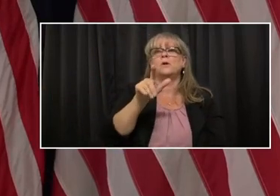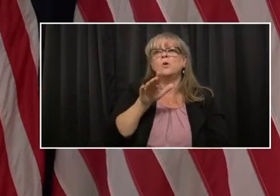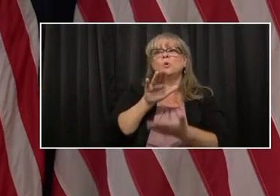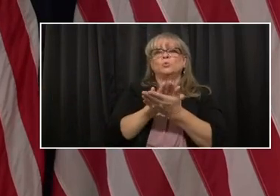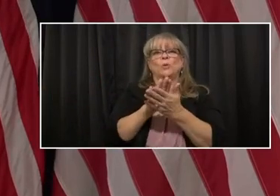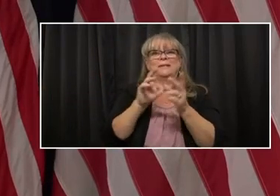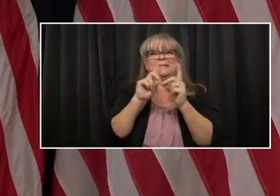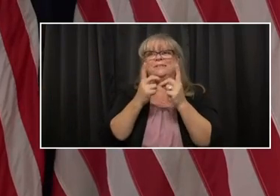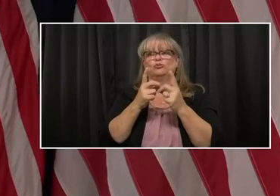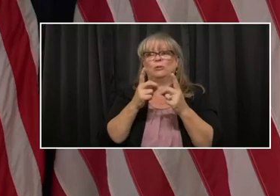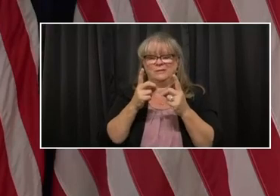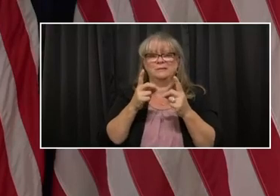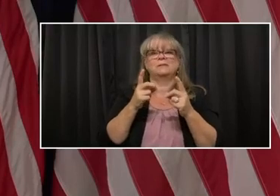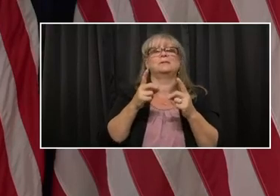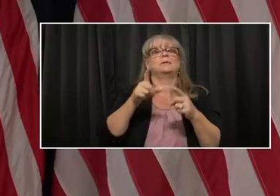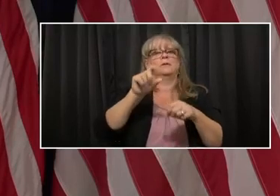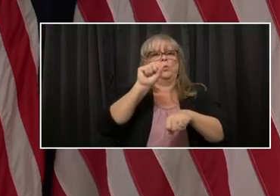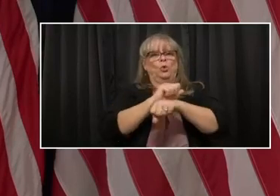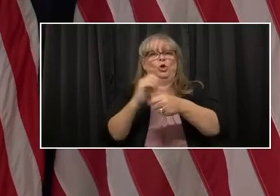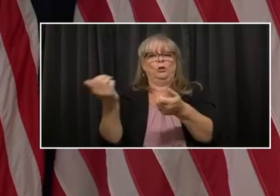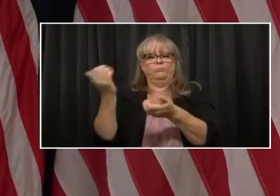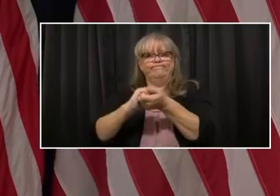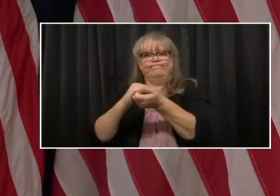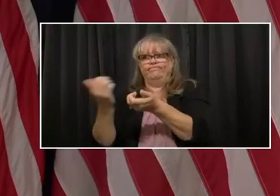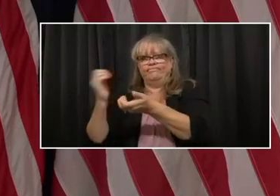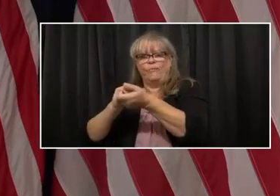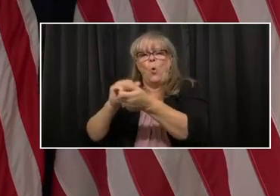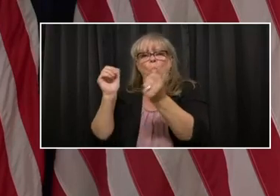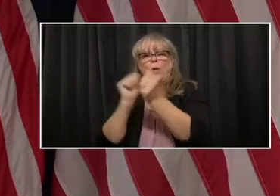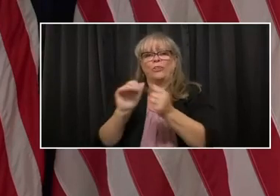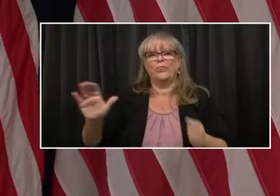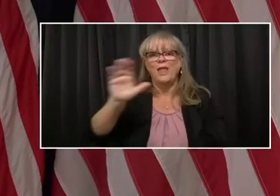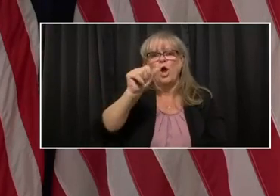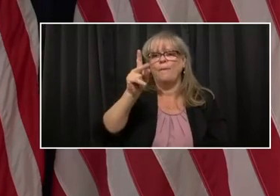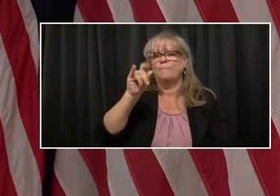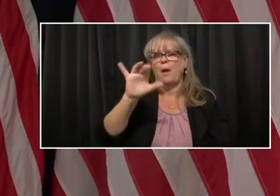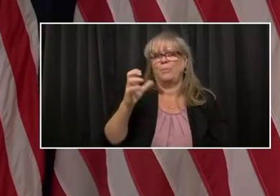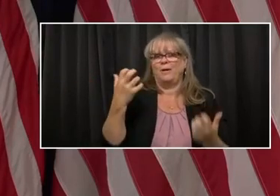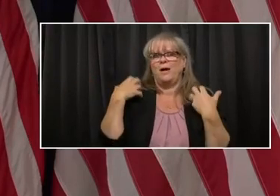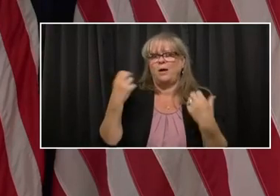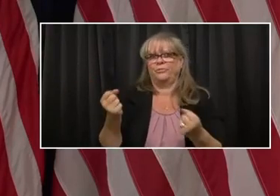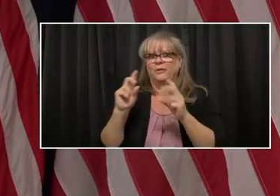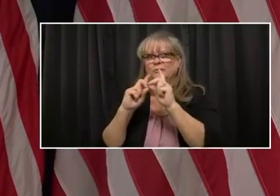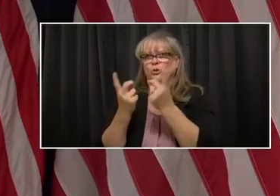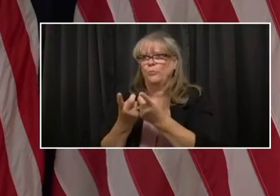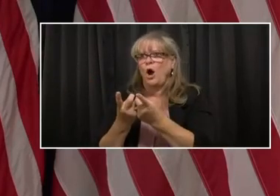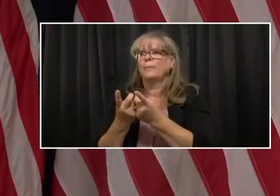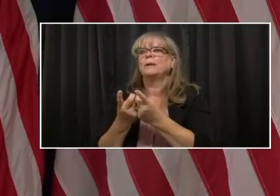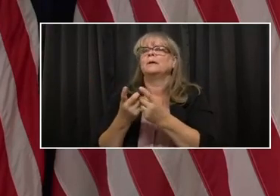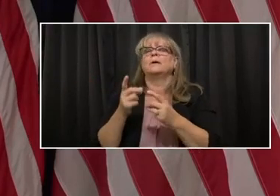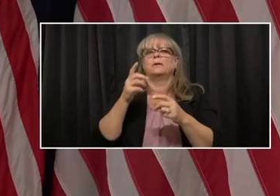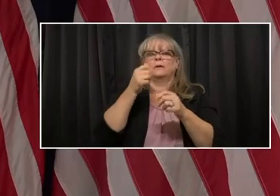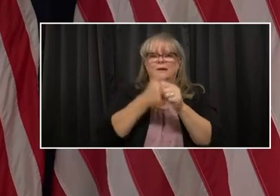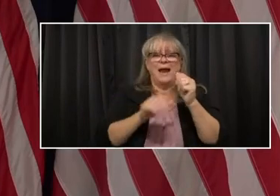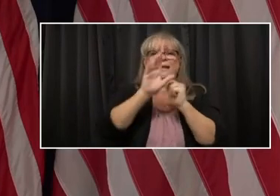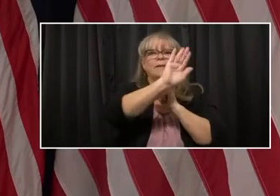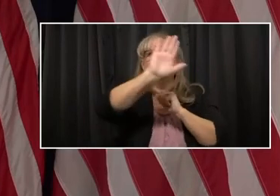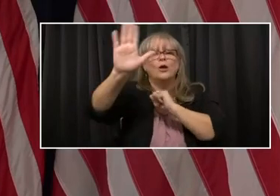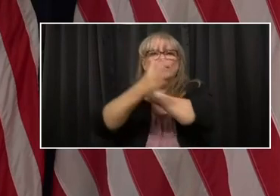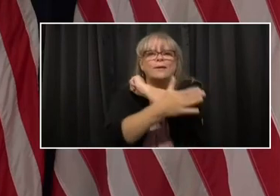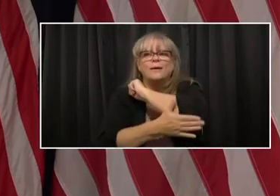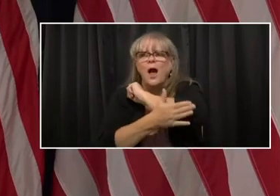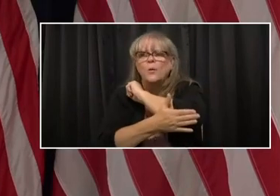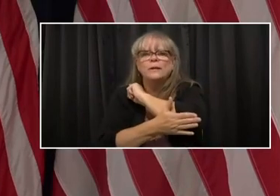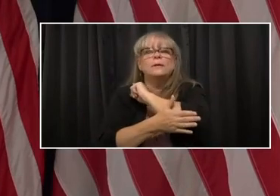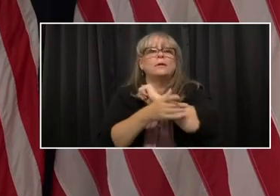well. Every county is different. There's a different incidence of the virus, and making data-based decisions about how they're